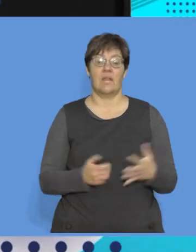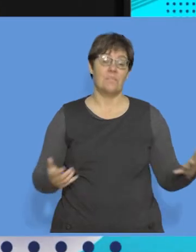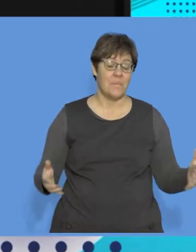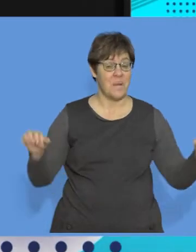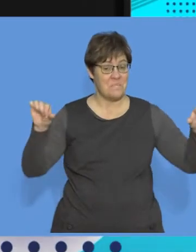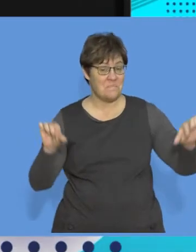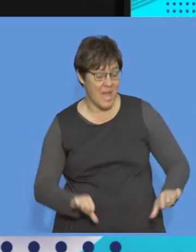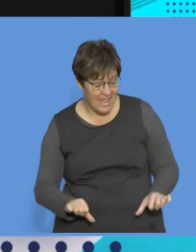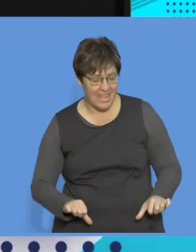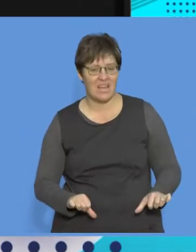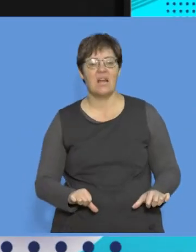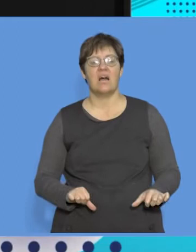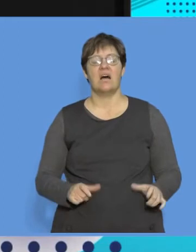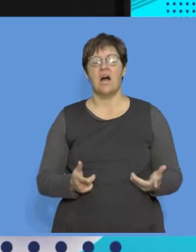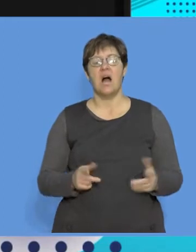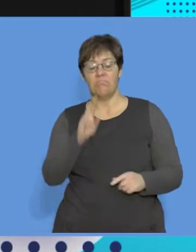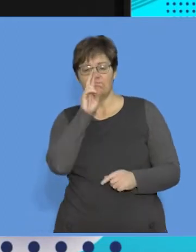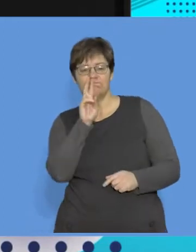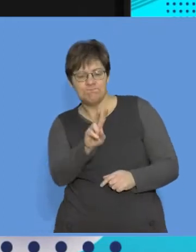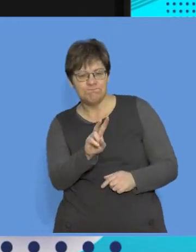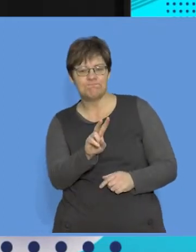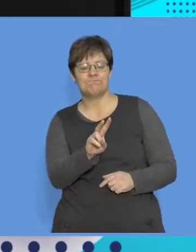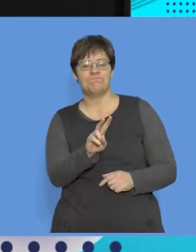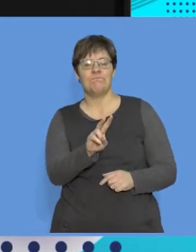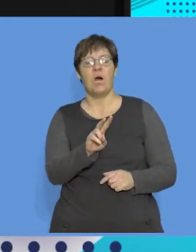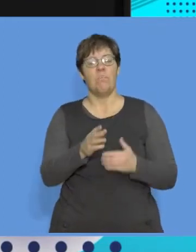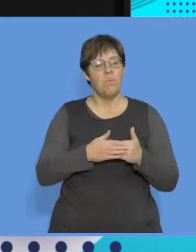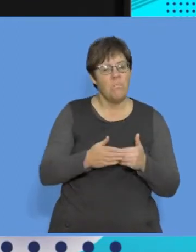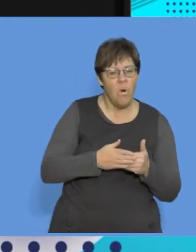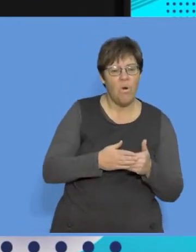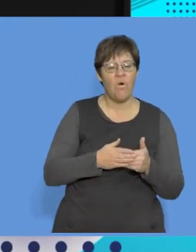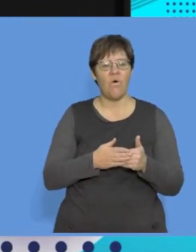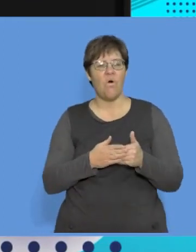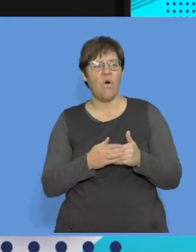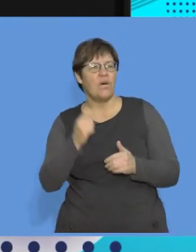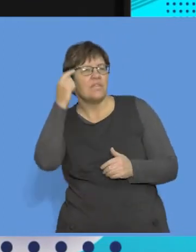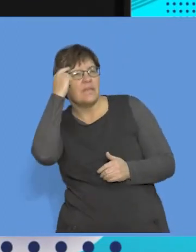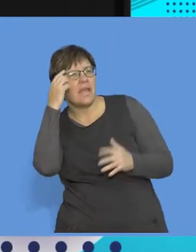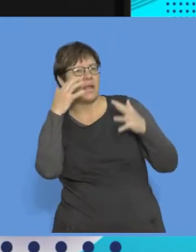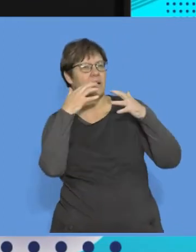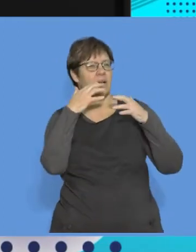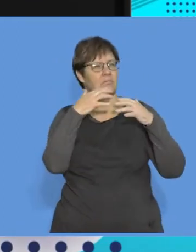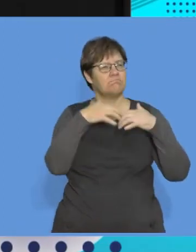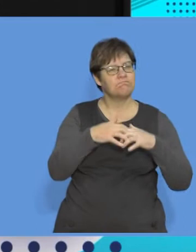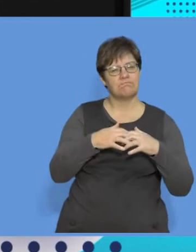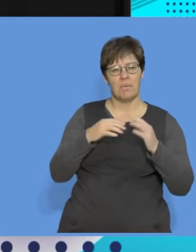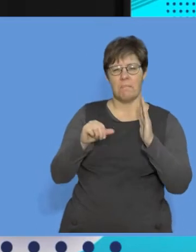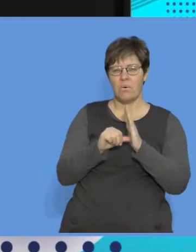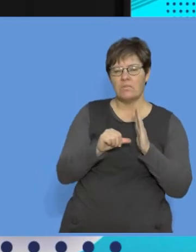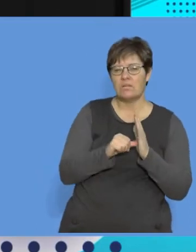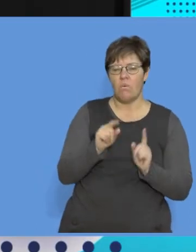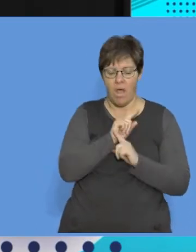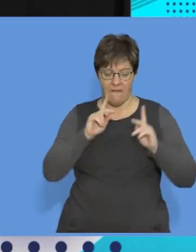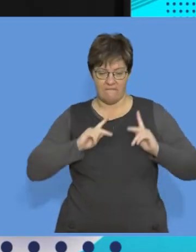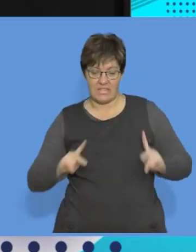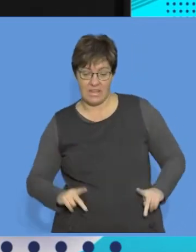Welcome back from your break. Let's get into doing some more critical thinking as we start to think like